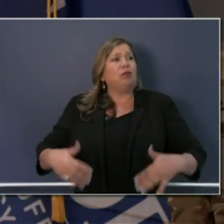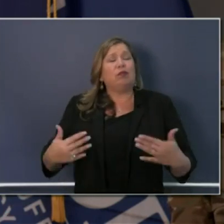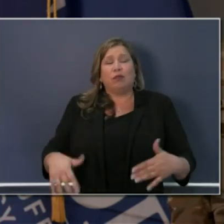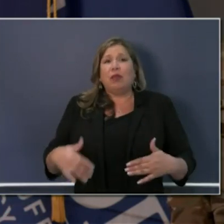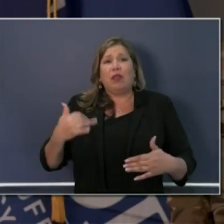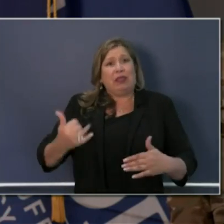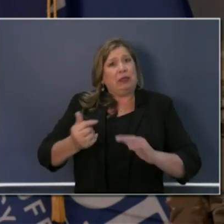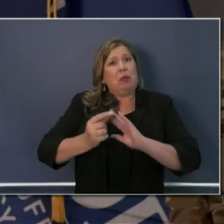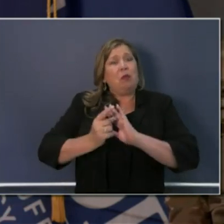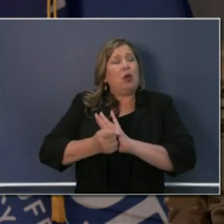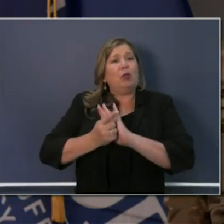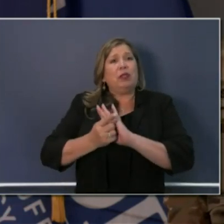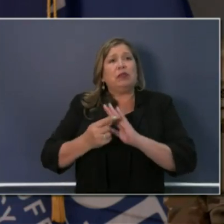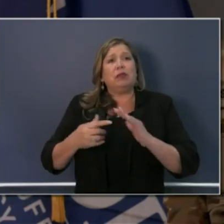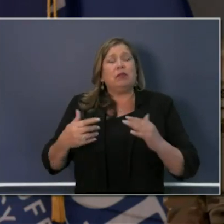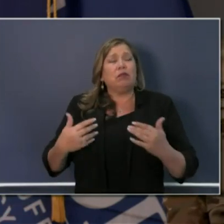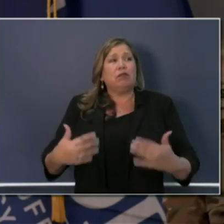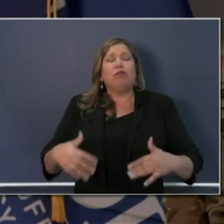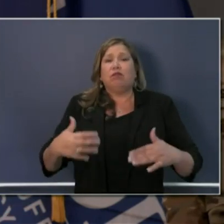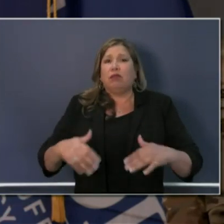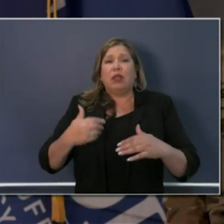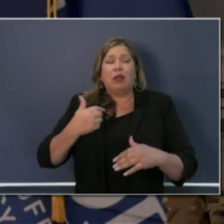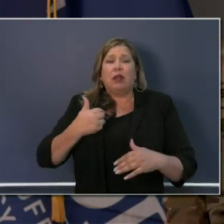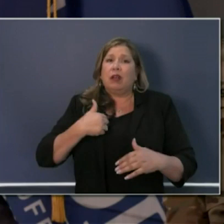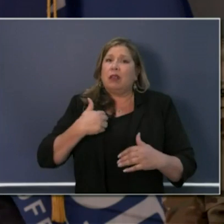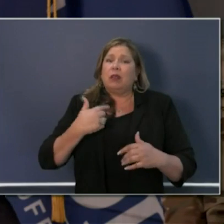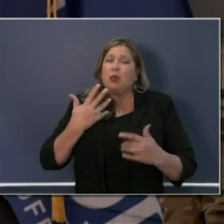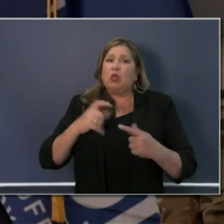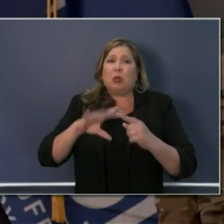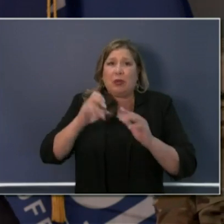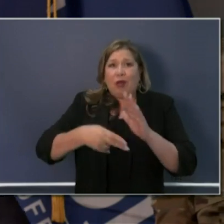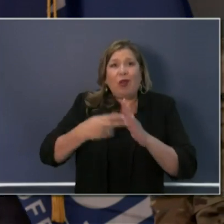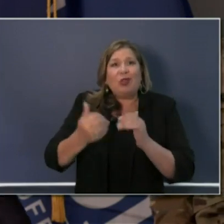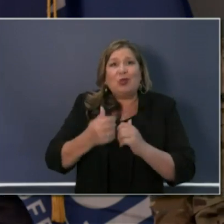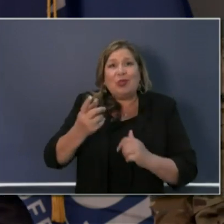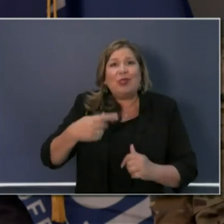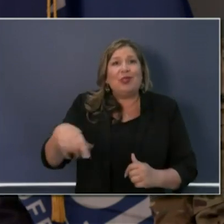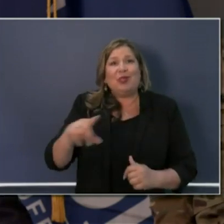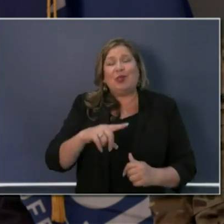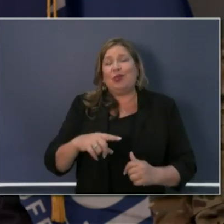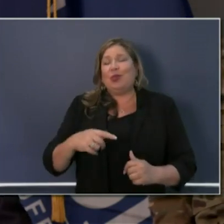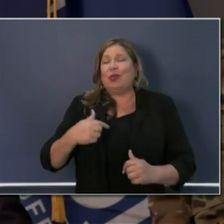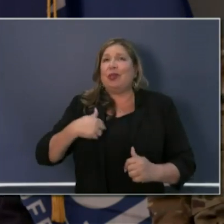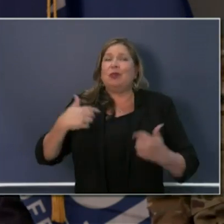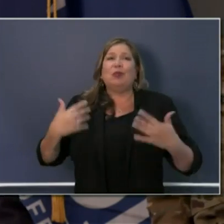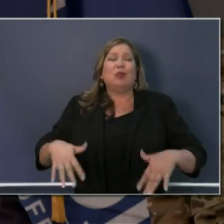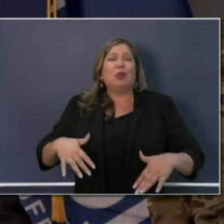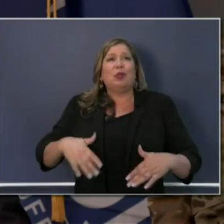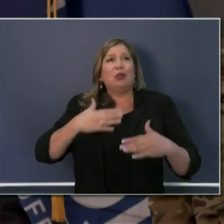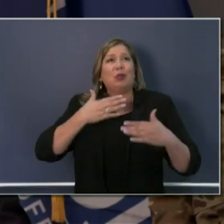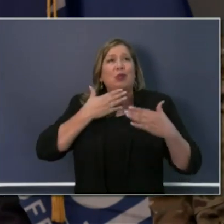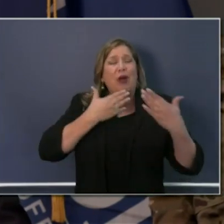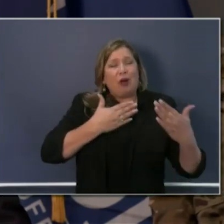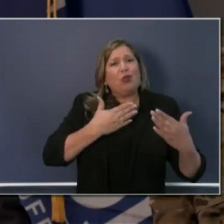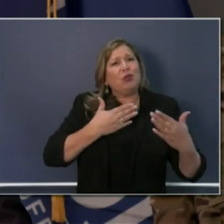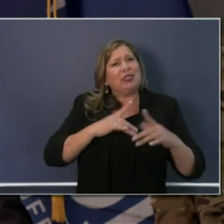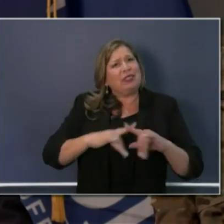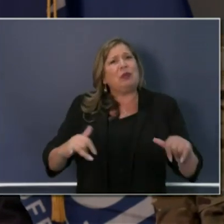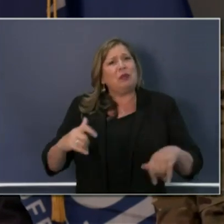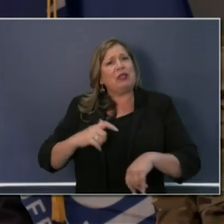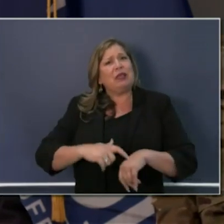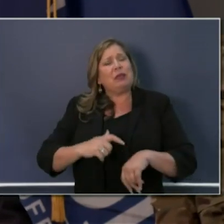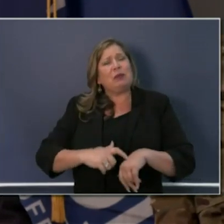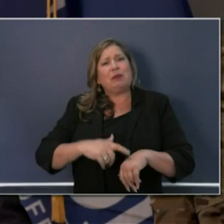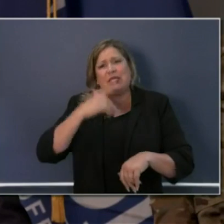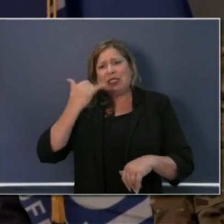be candid with you, and I cannot express more gratitude at the same time we're struggling through